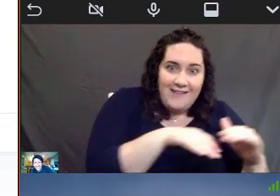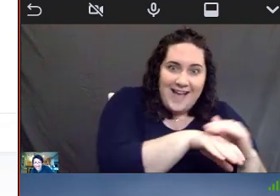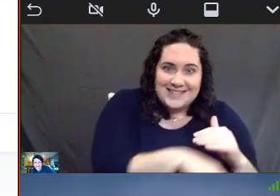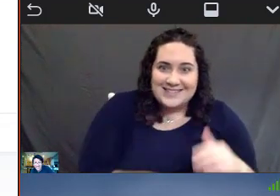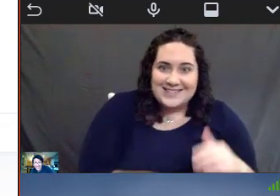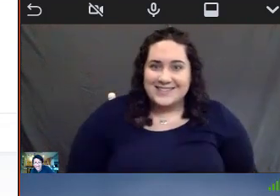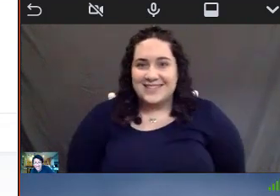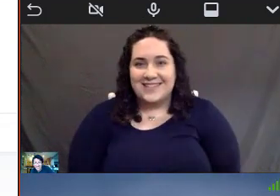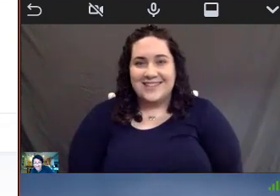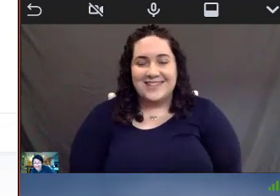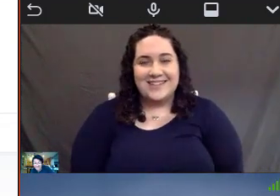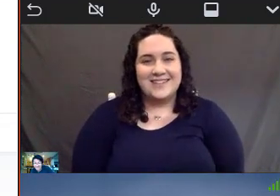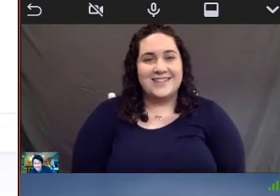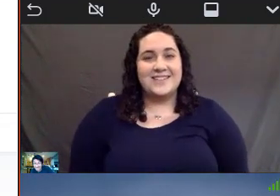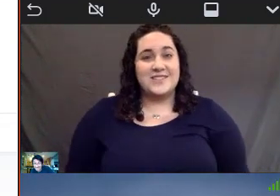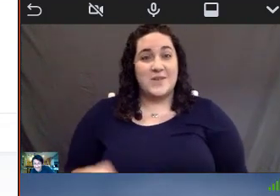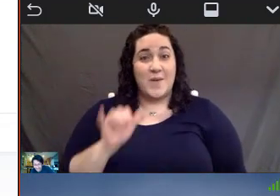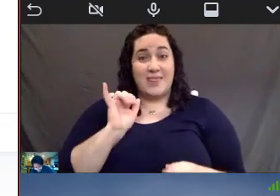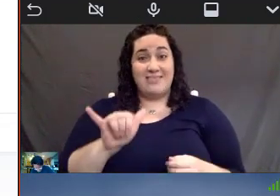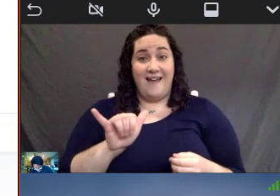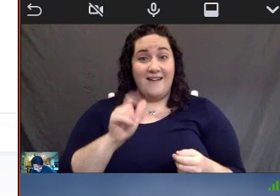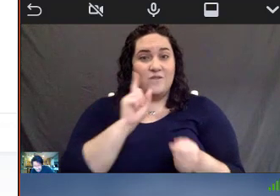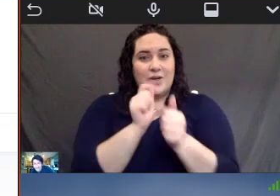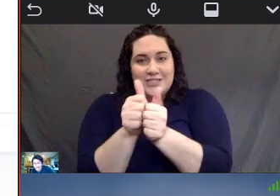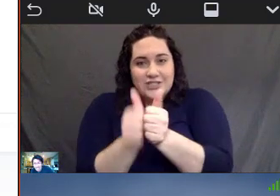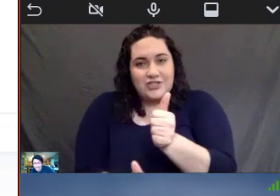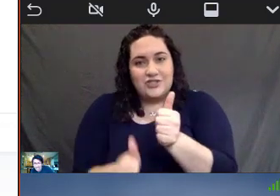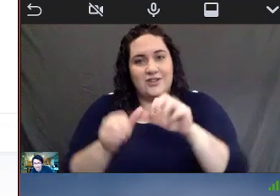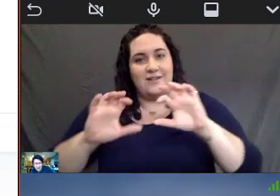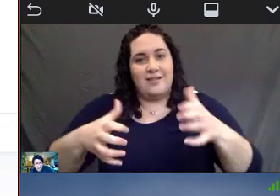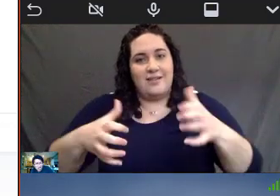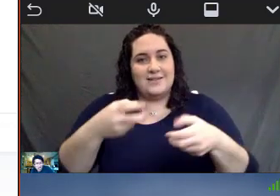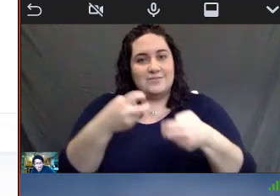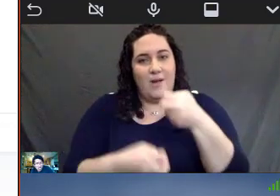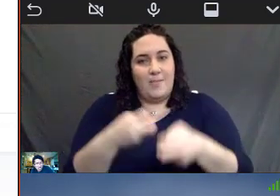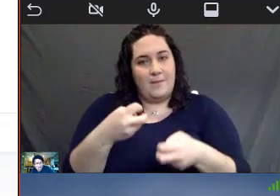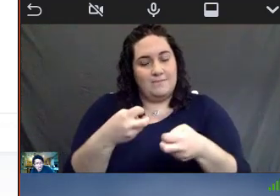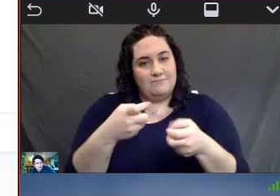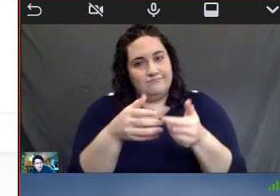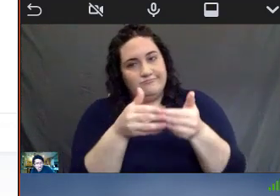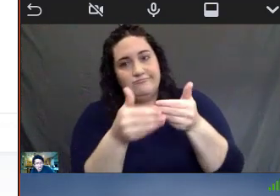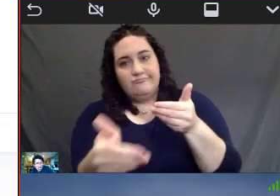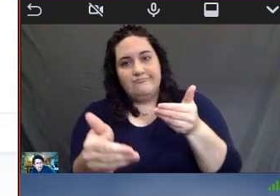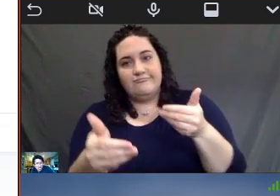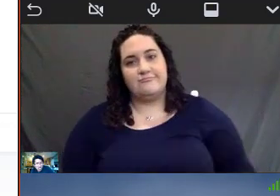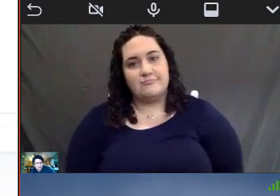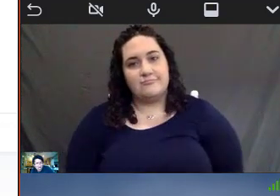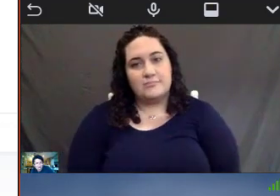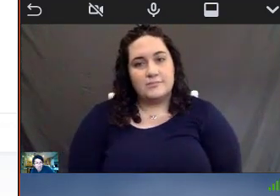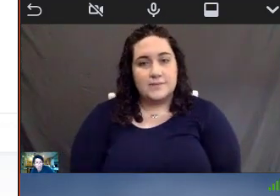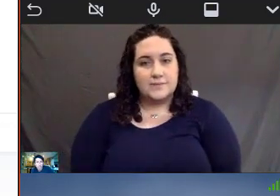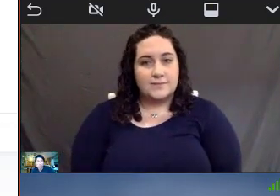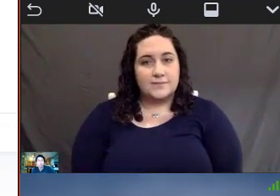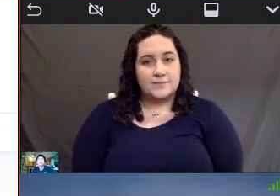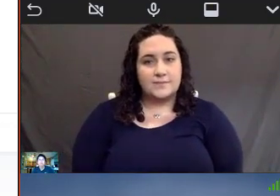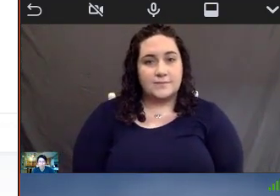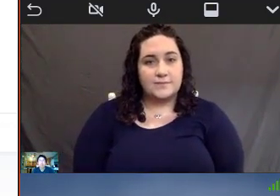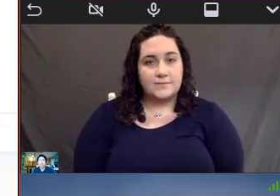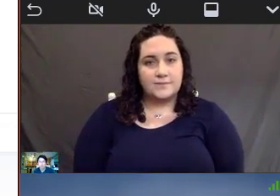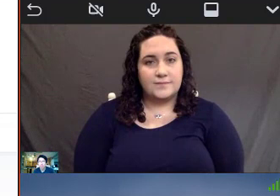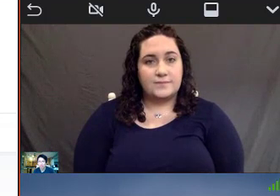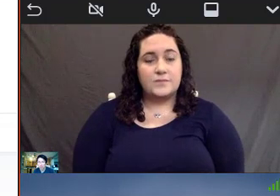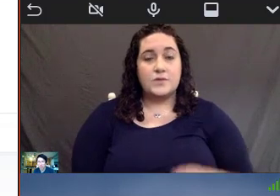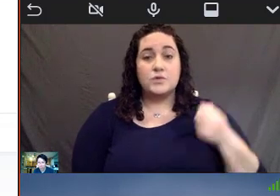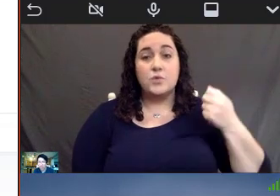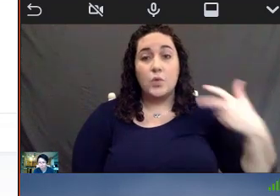the class problems that we'll do for the remainder of the course. So that includes three problems in external convection, which we'll